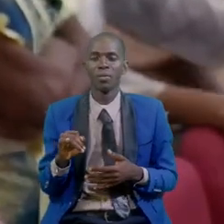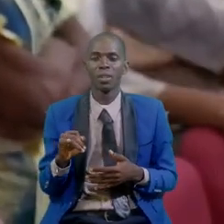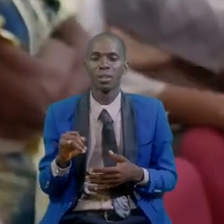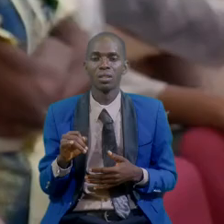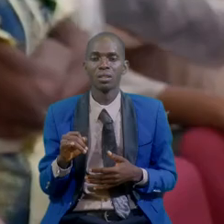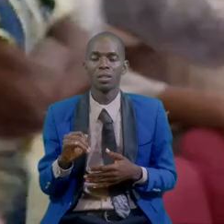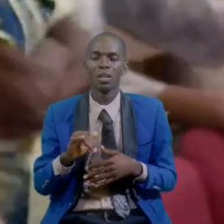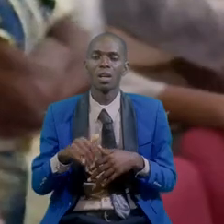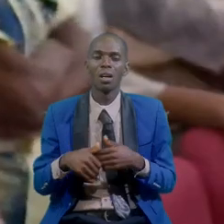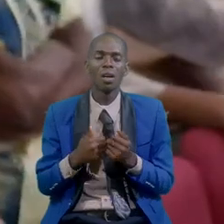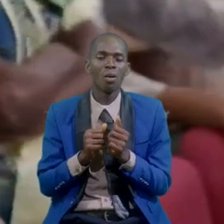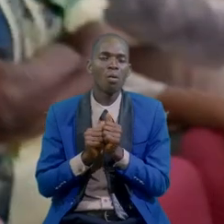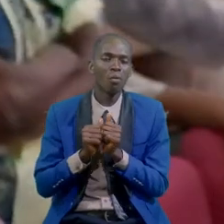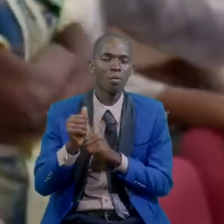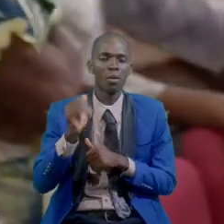How far will you go